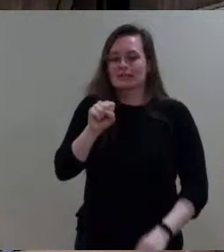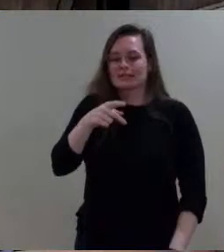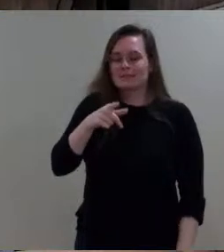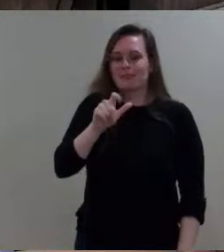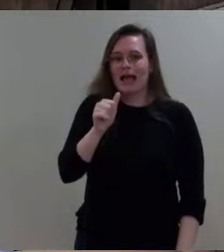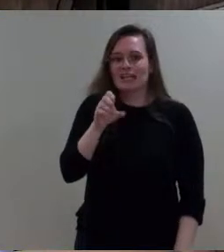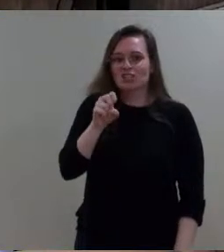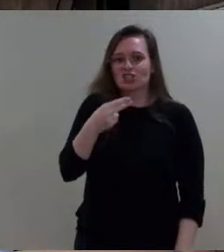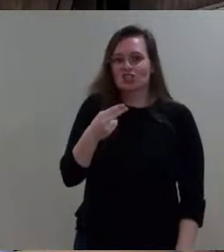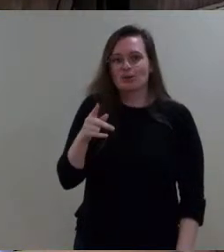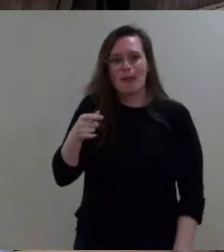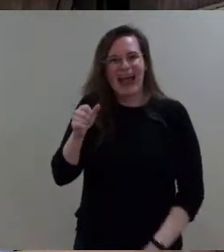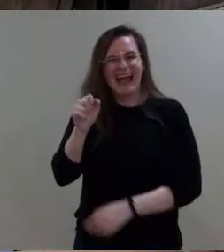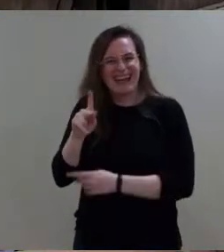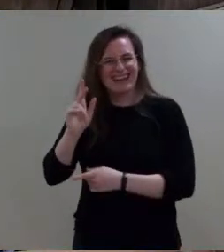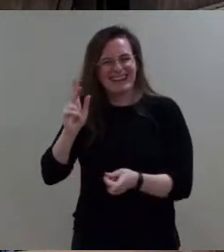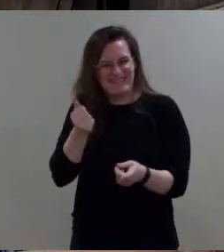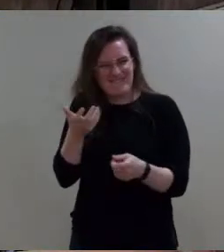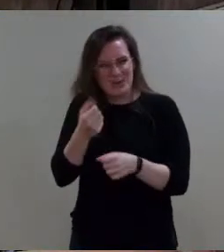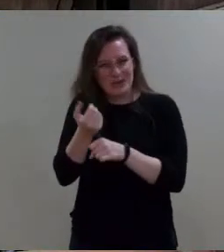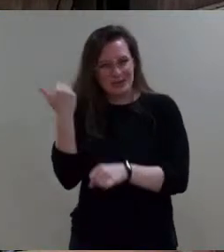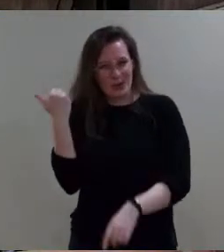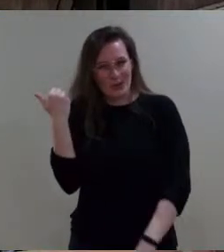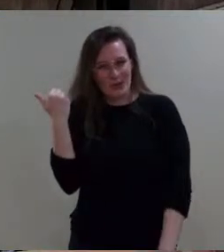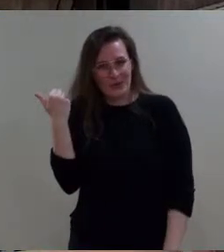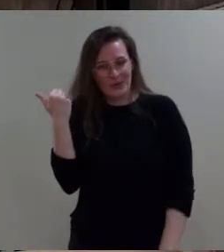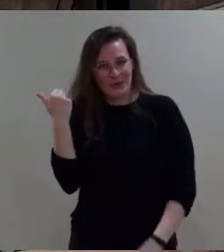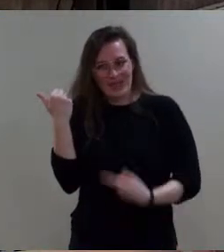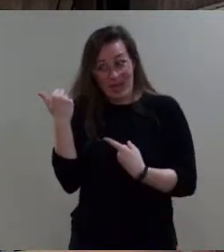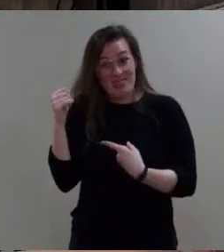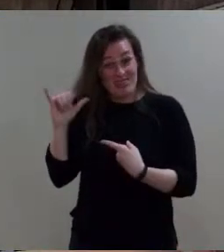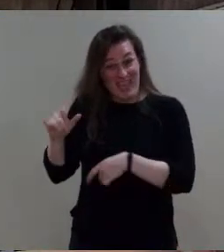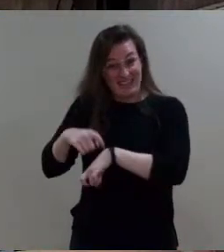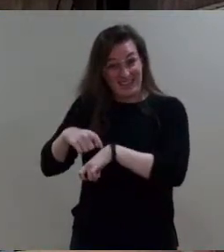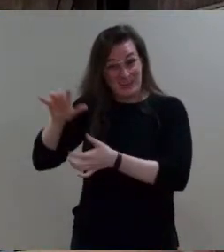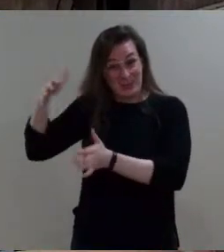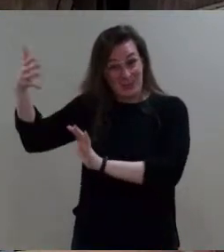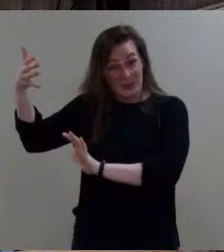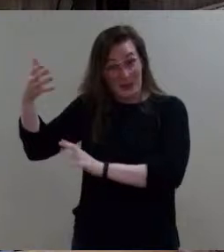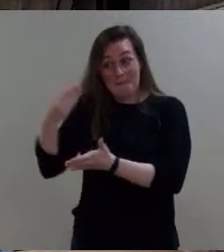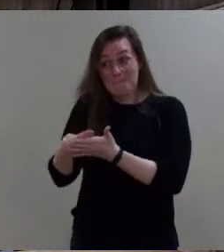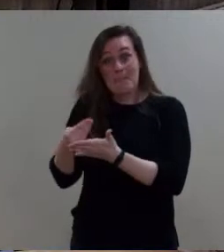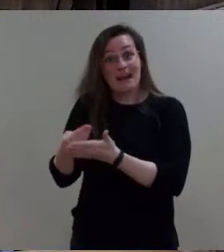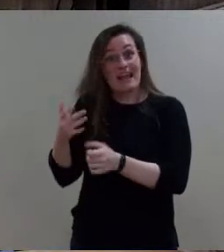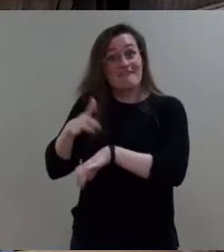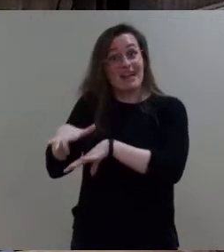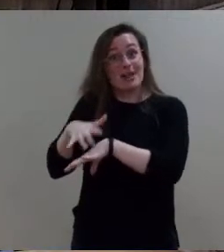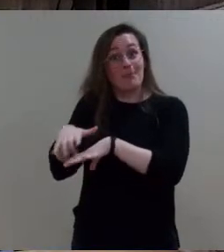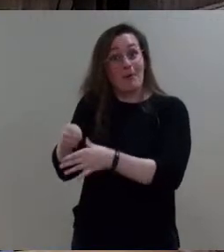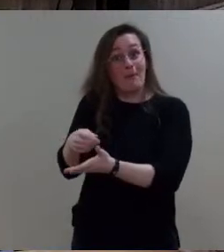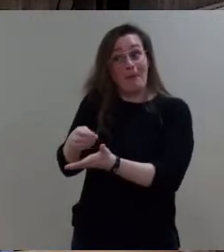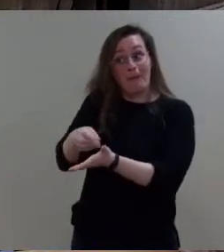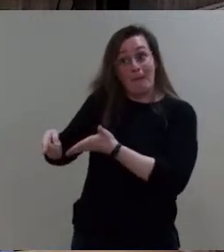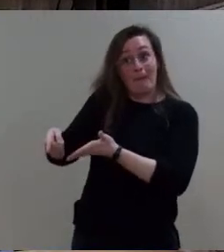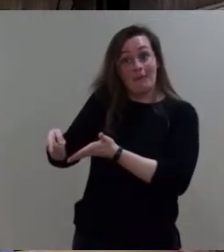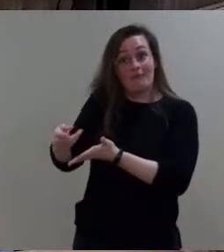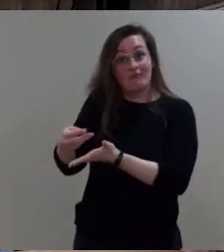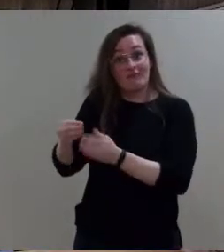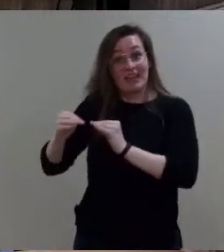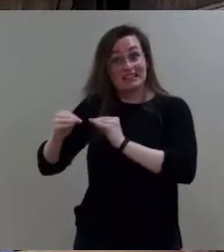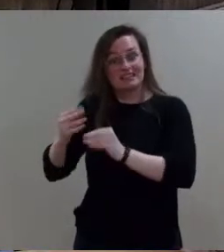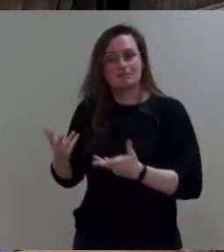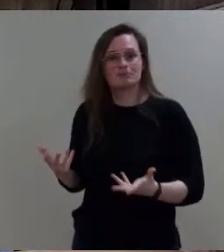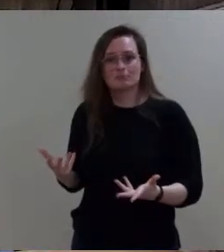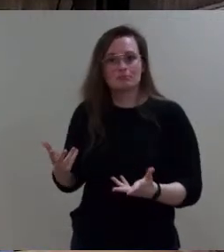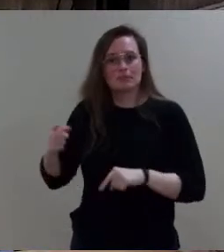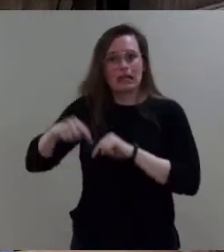now, but we didn't have the money in the budget to fix it then, so that had to stay closed for a